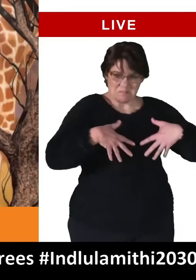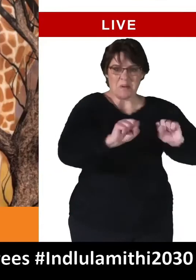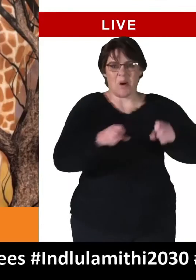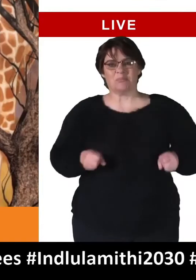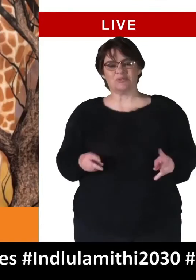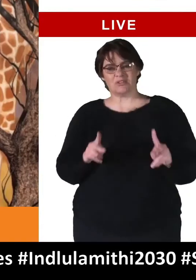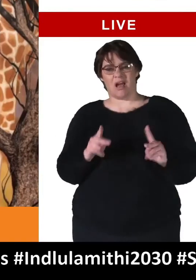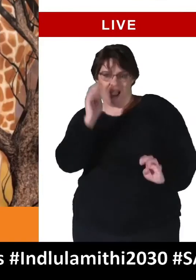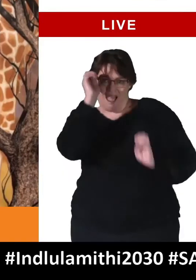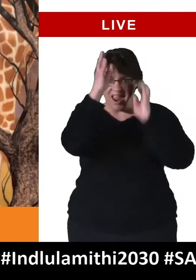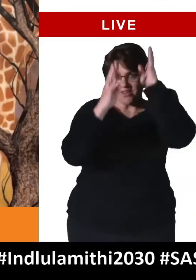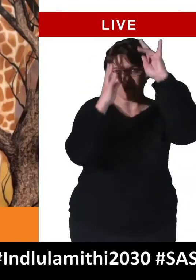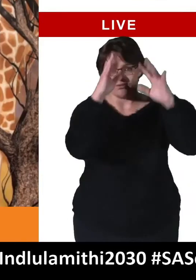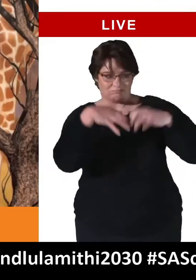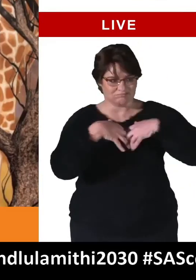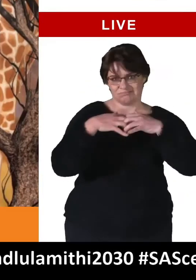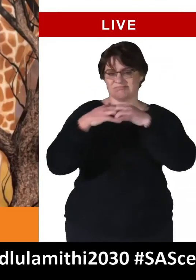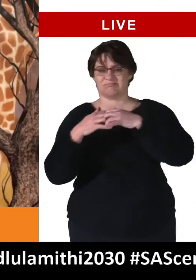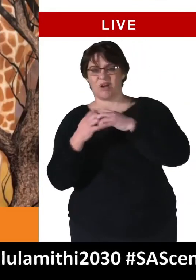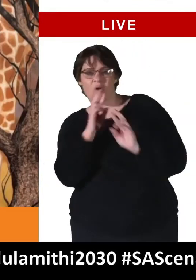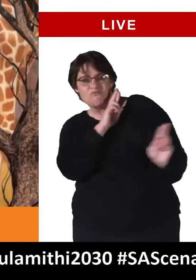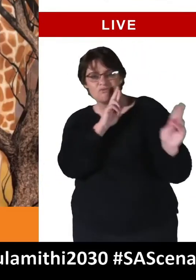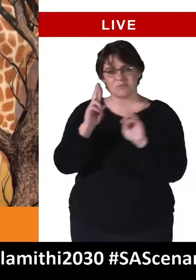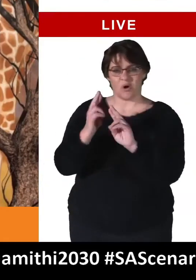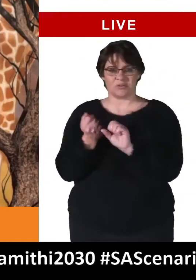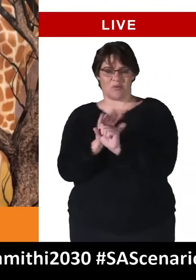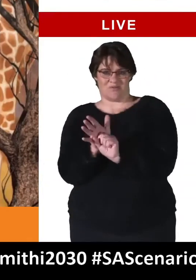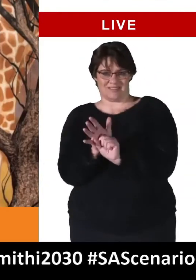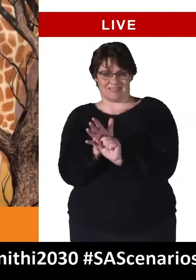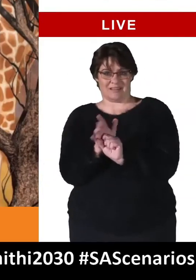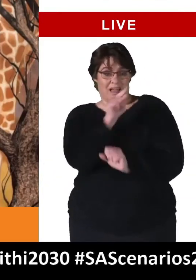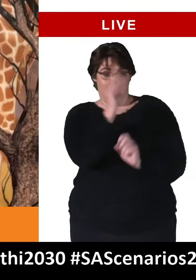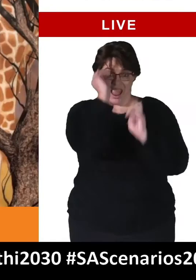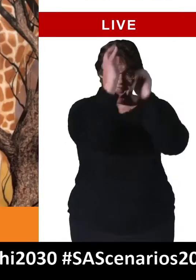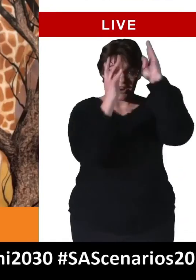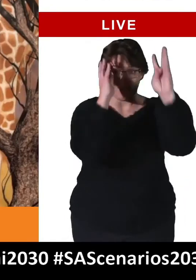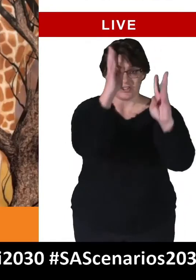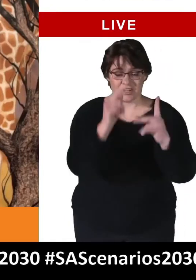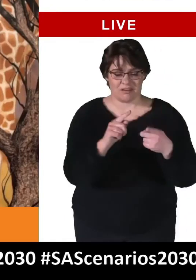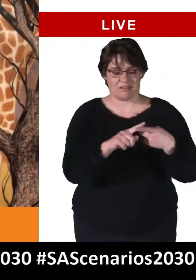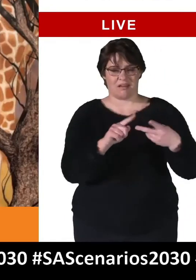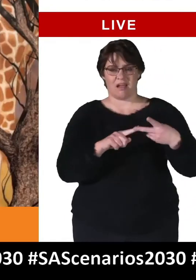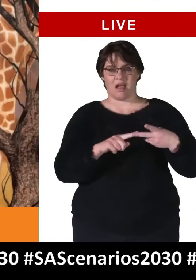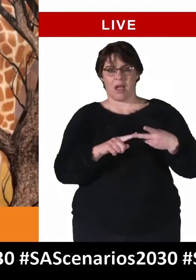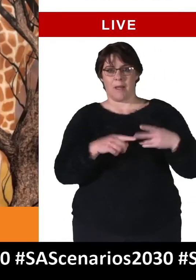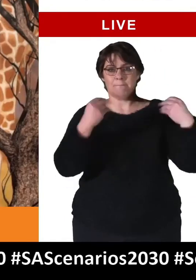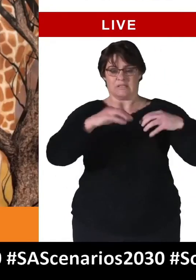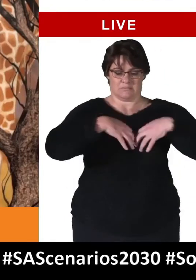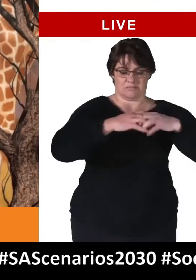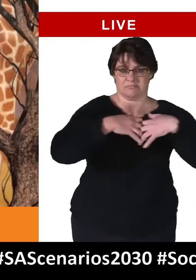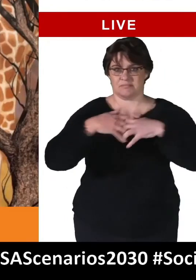opportunity to innovate in response to COVID. Such innovation, such startup